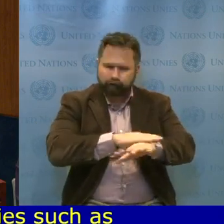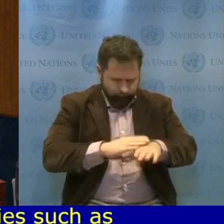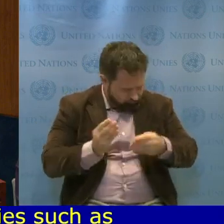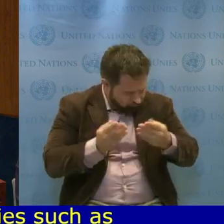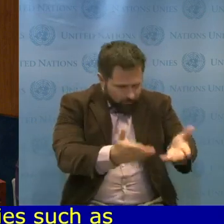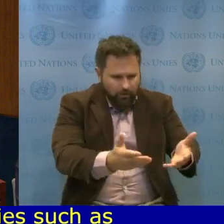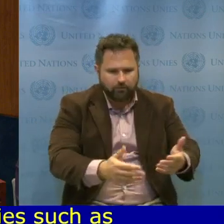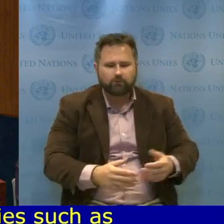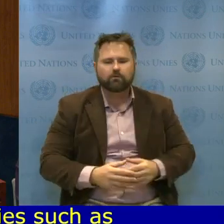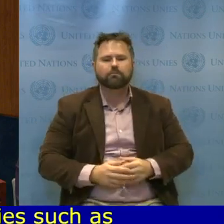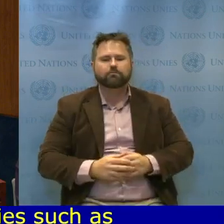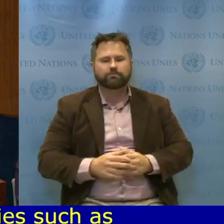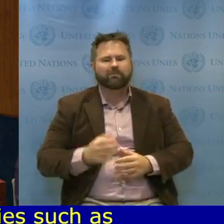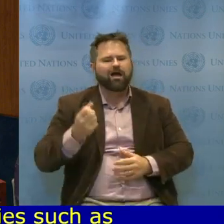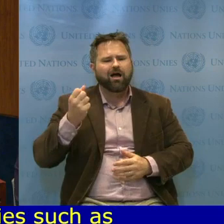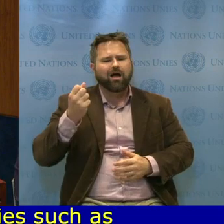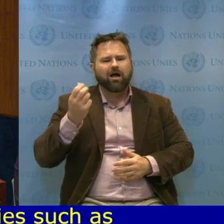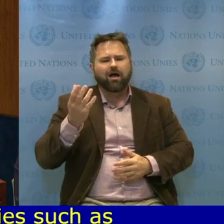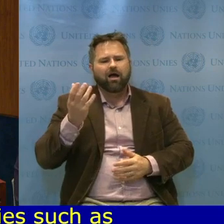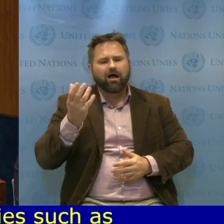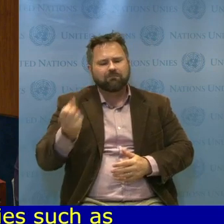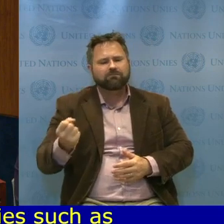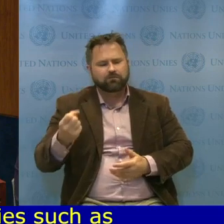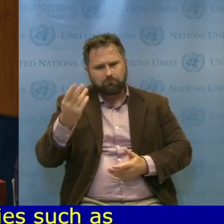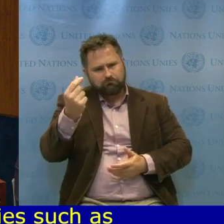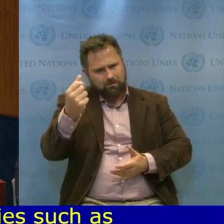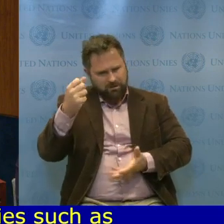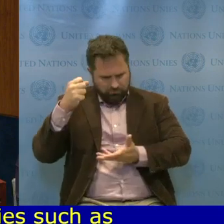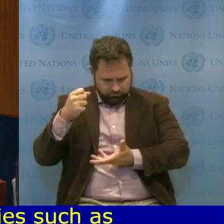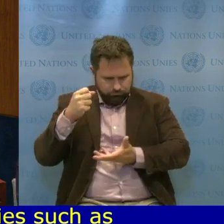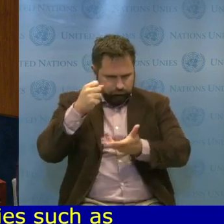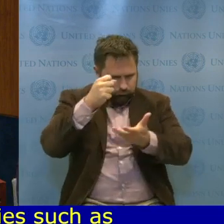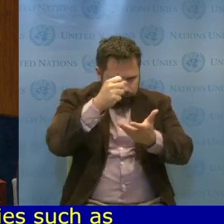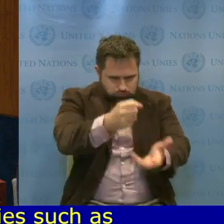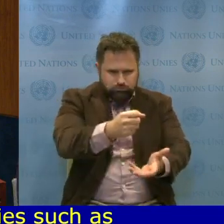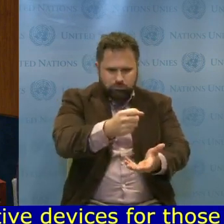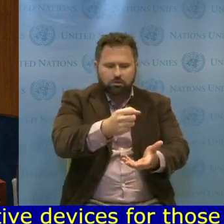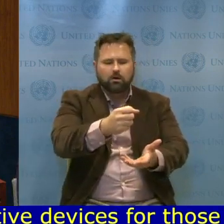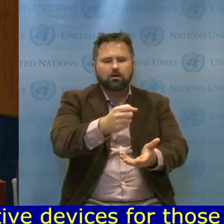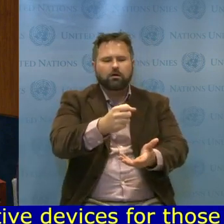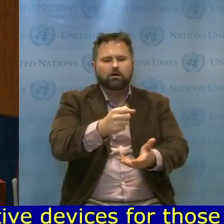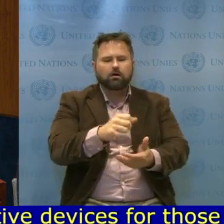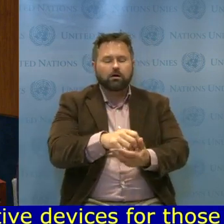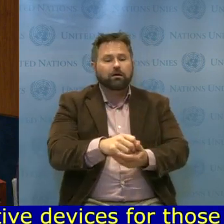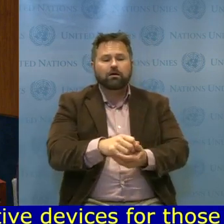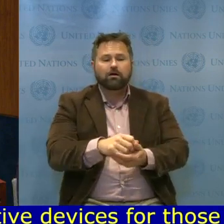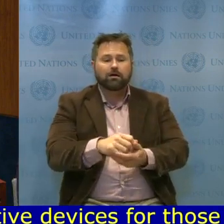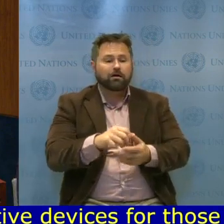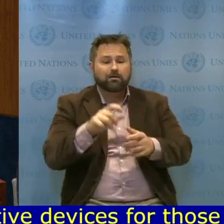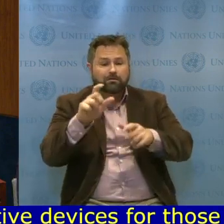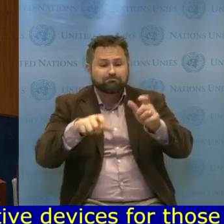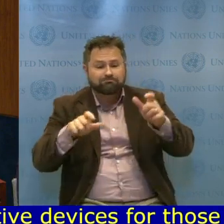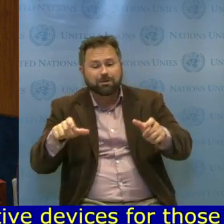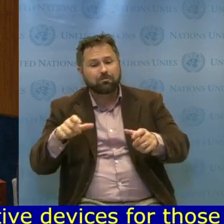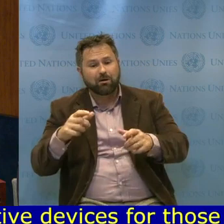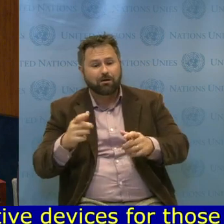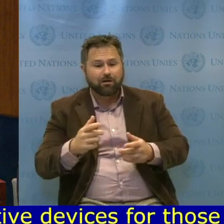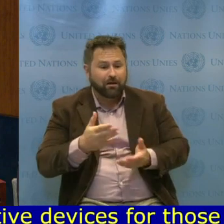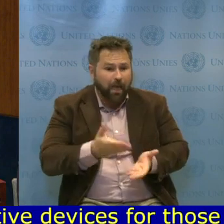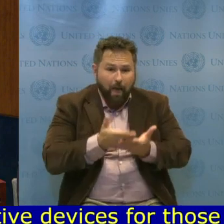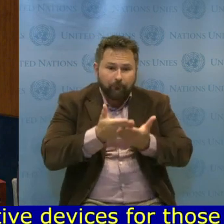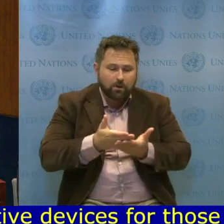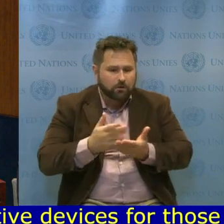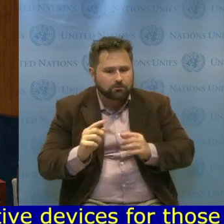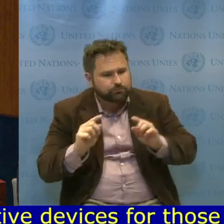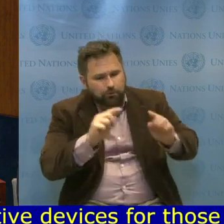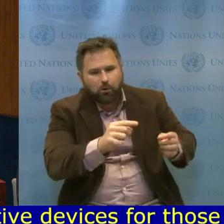grant, and availability of social workers for home visit to